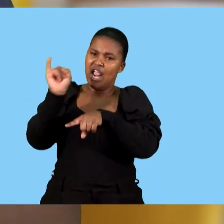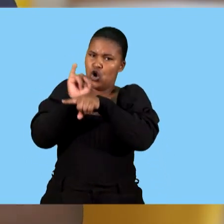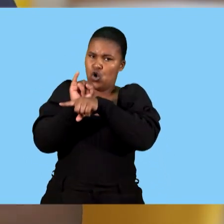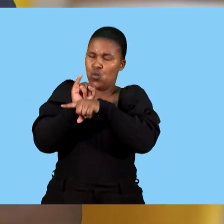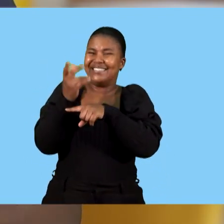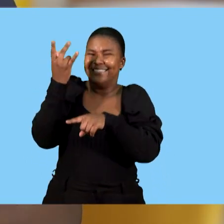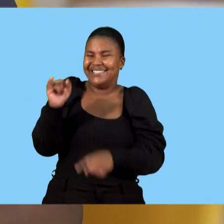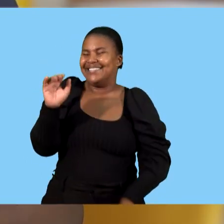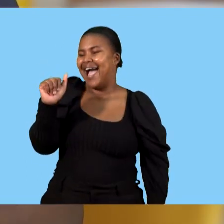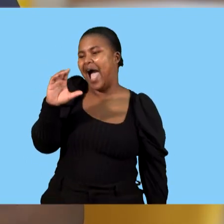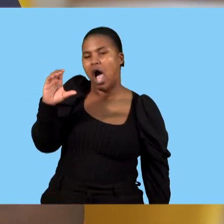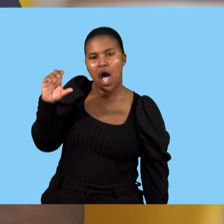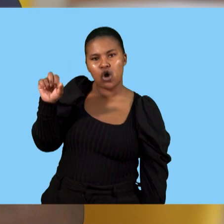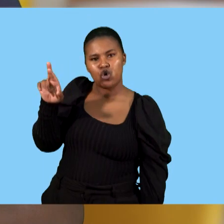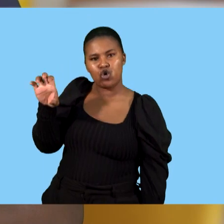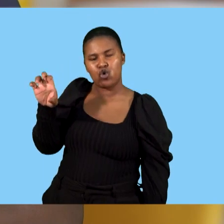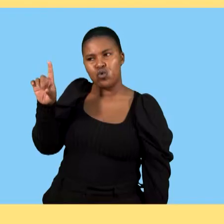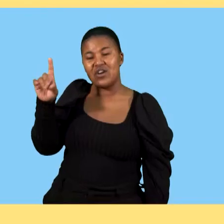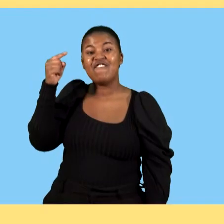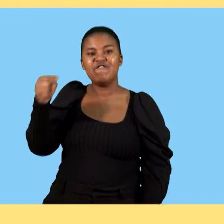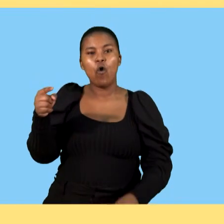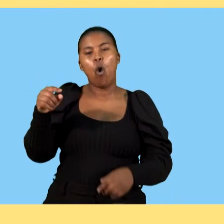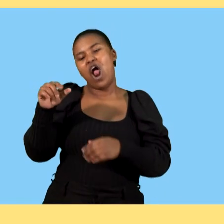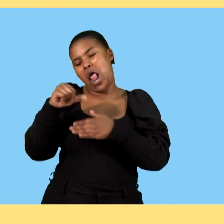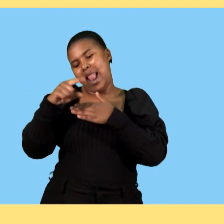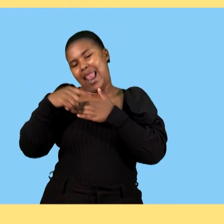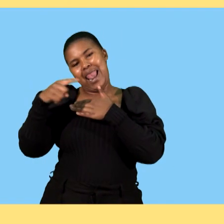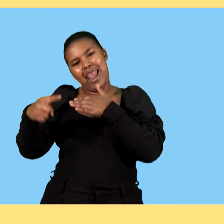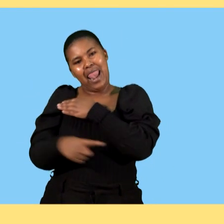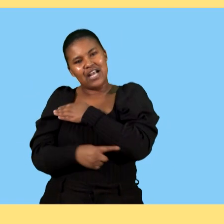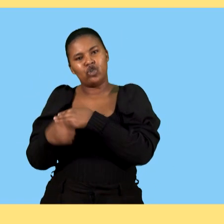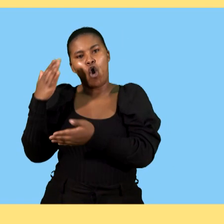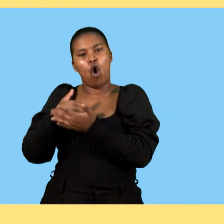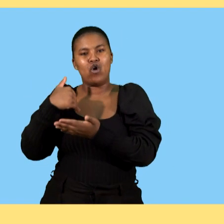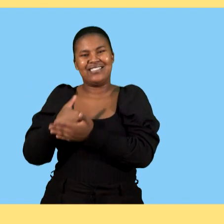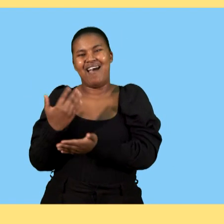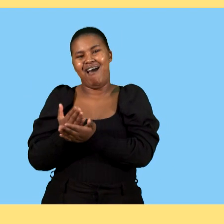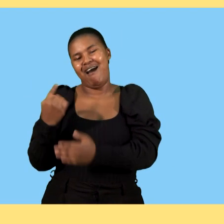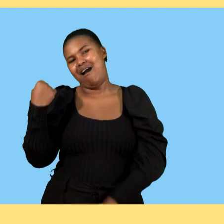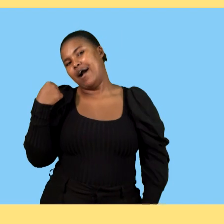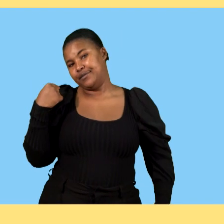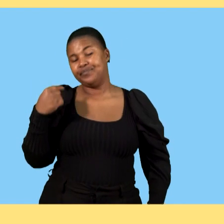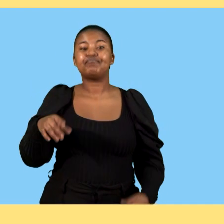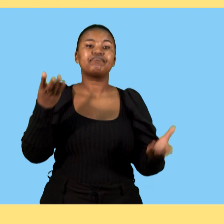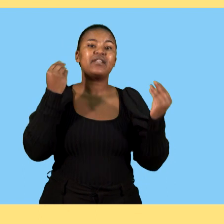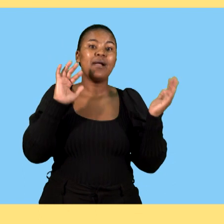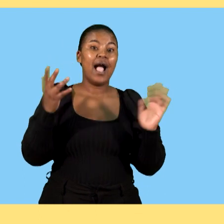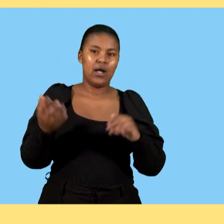accrued. That is now the interest for the last quarter. How do we get that amount? You